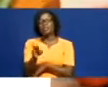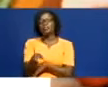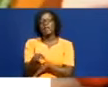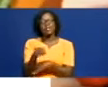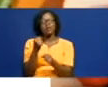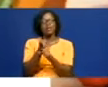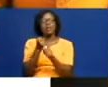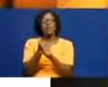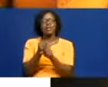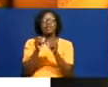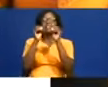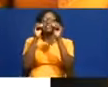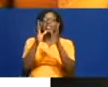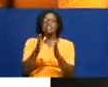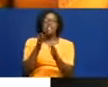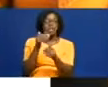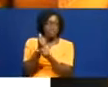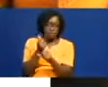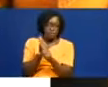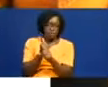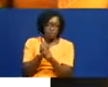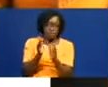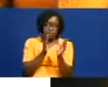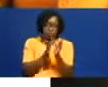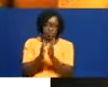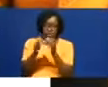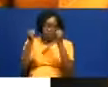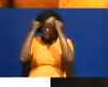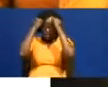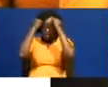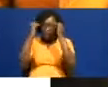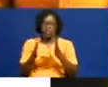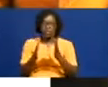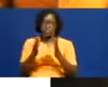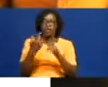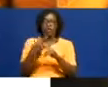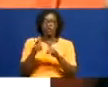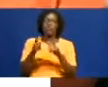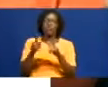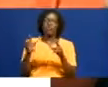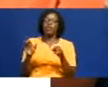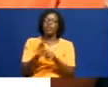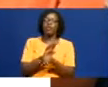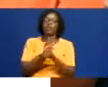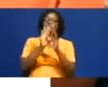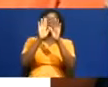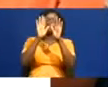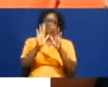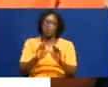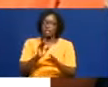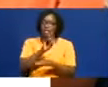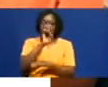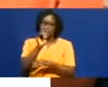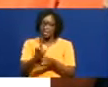of work put in by teachers in preparing students for the all-important